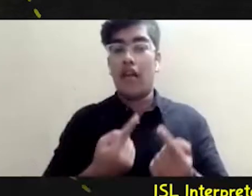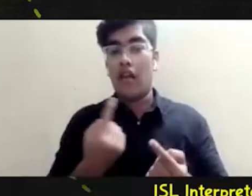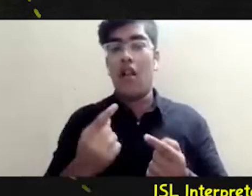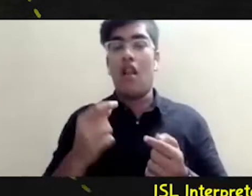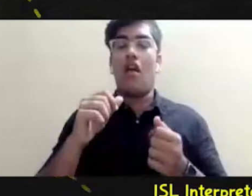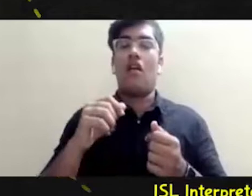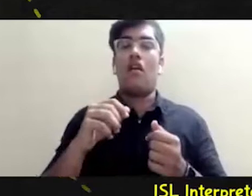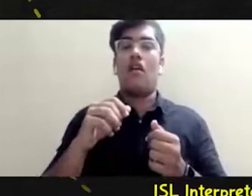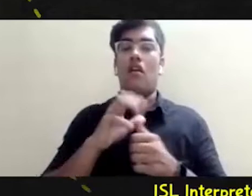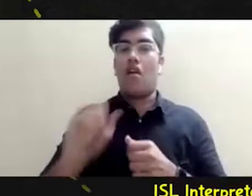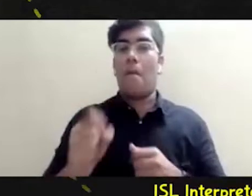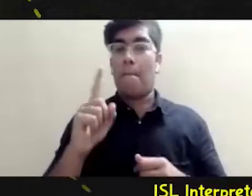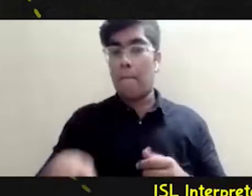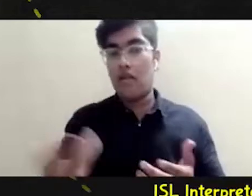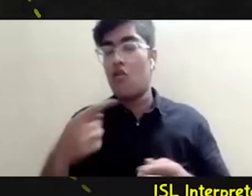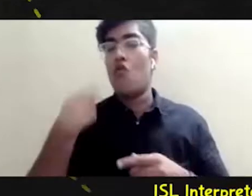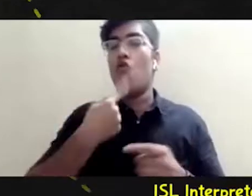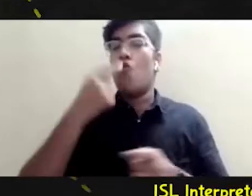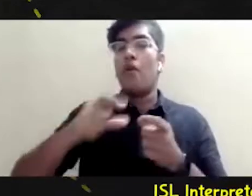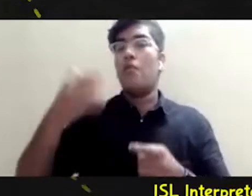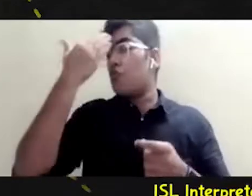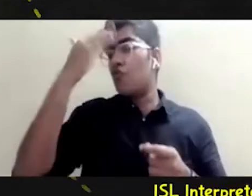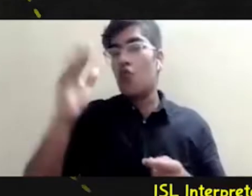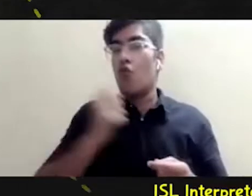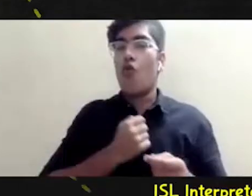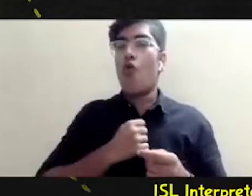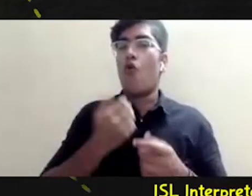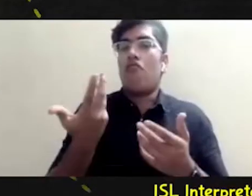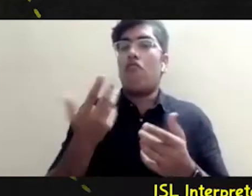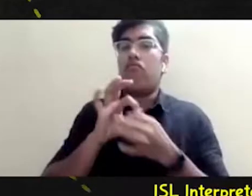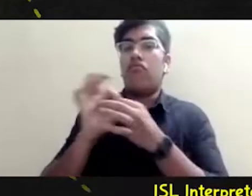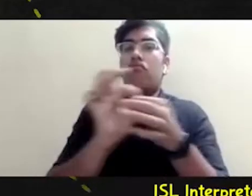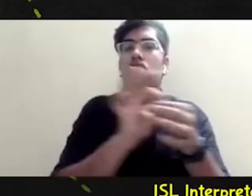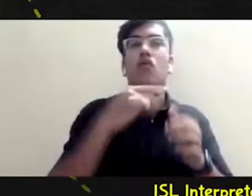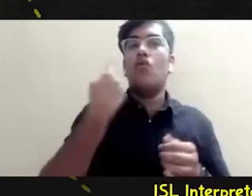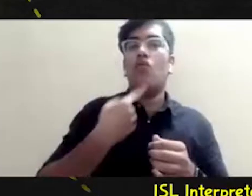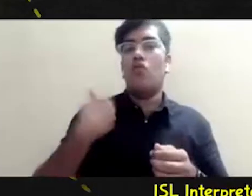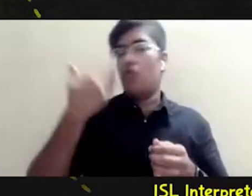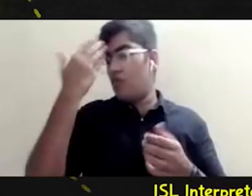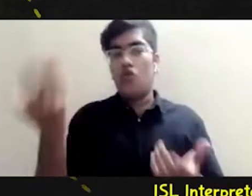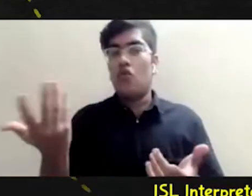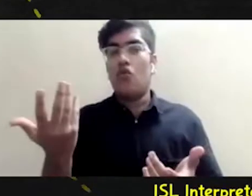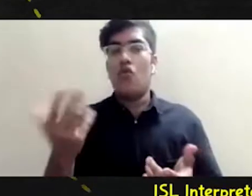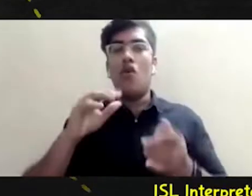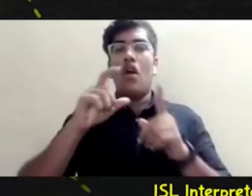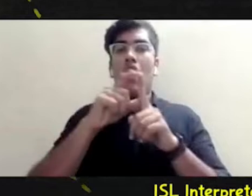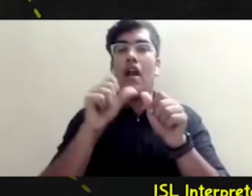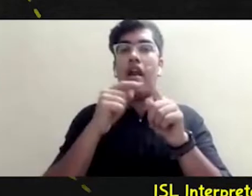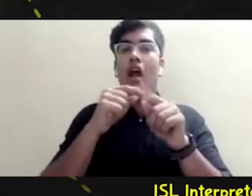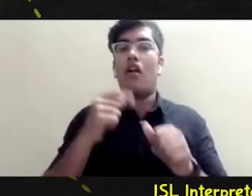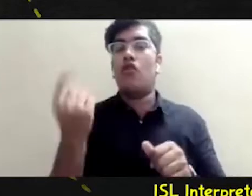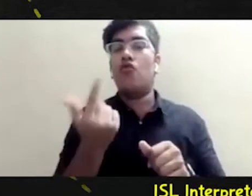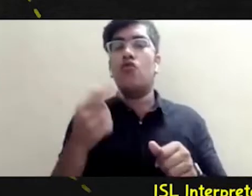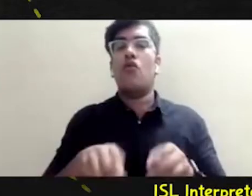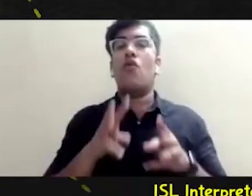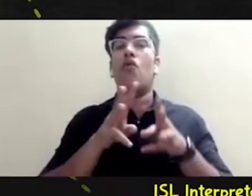from marginalized backgrounds don't know who their allies are and you don't know who you can reach out to. So how can data be used in a way to create structures